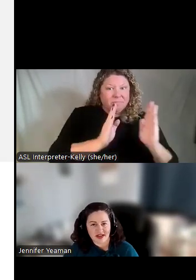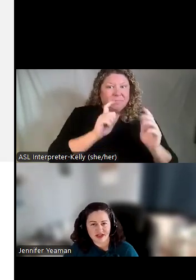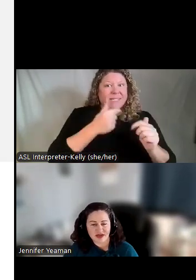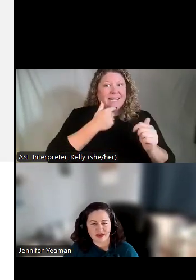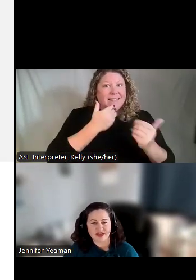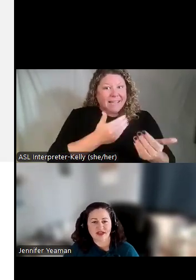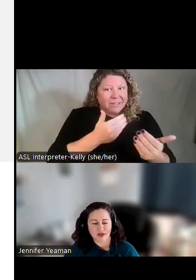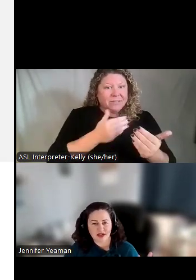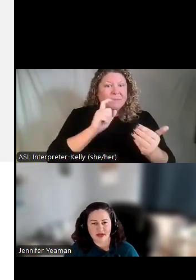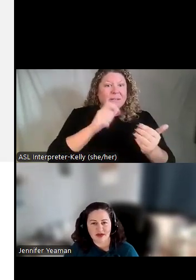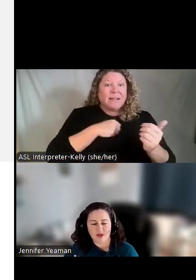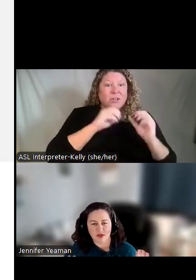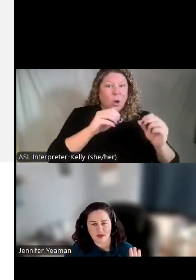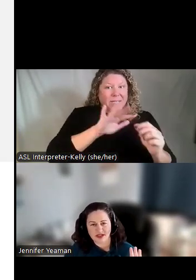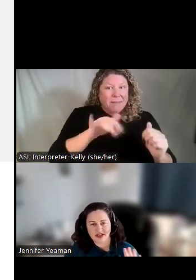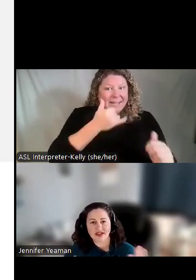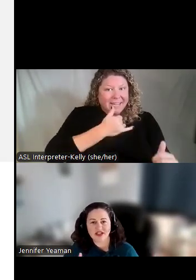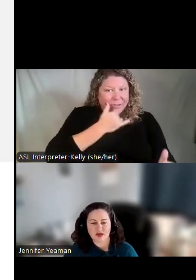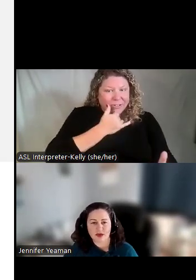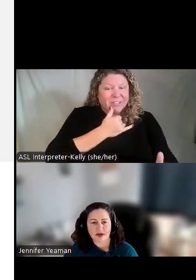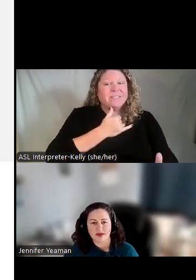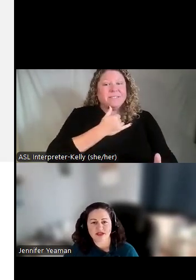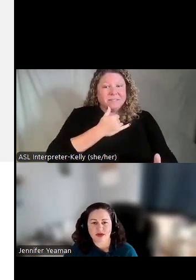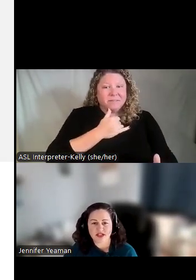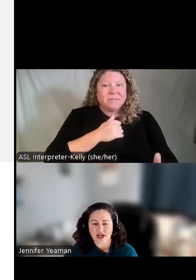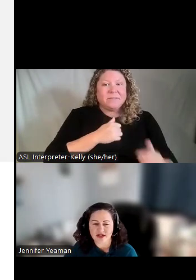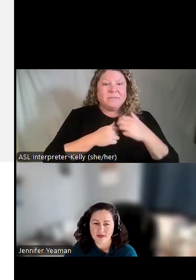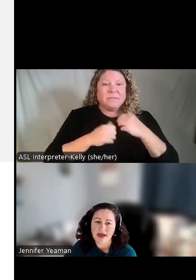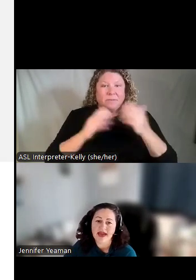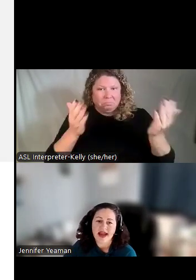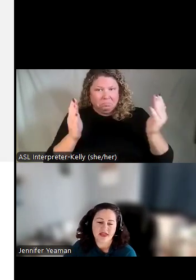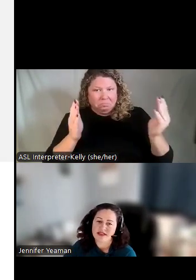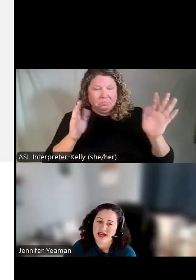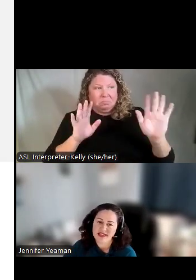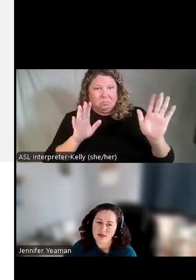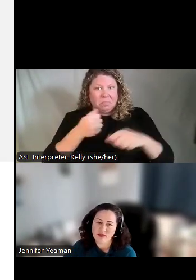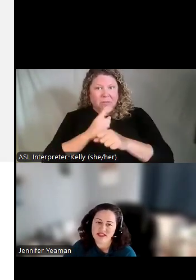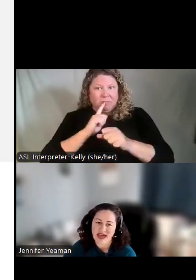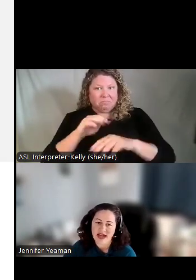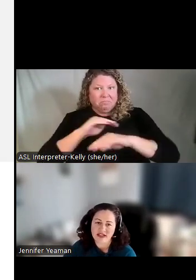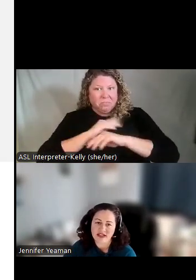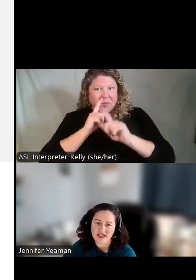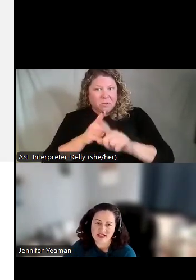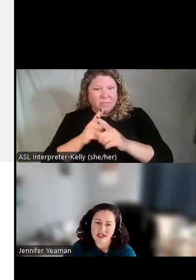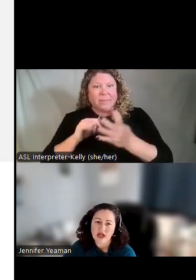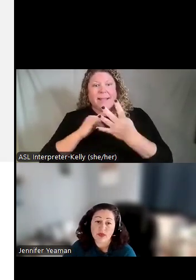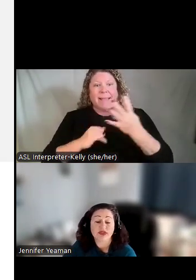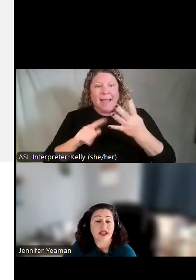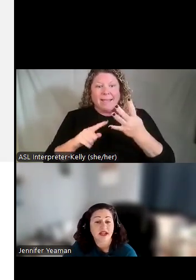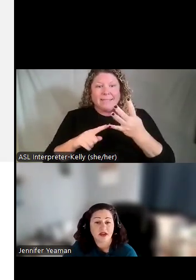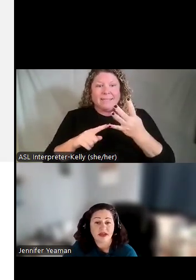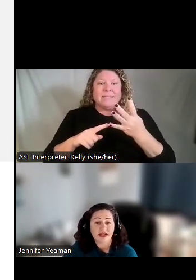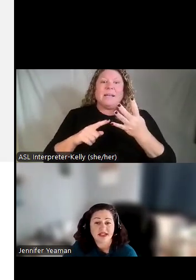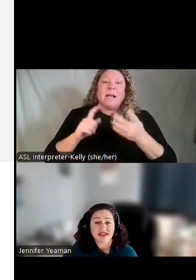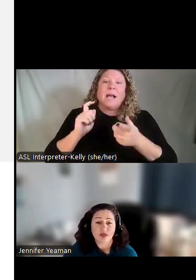have 0 errors. We'll compare what we did to what the requirements were in the check. And then the last step is act and adjust. We